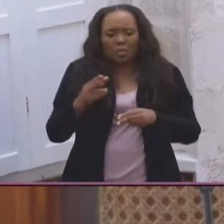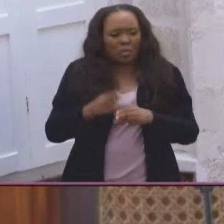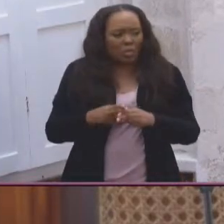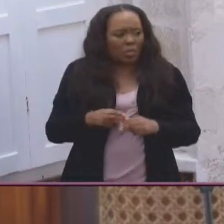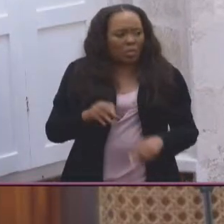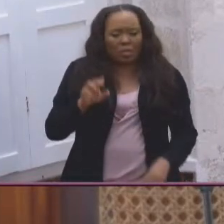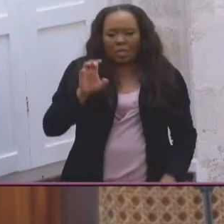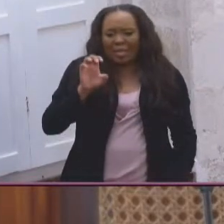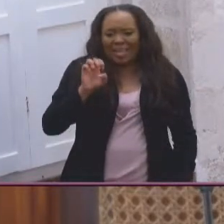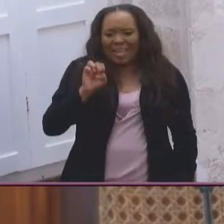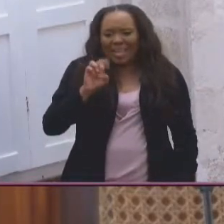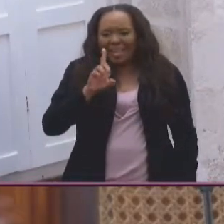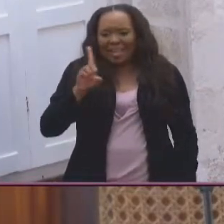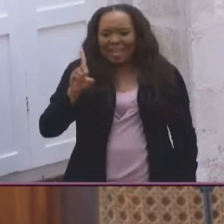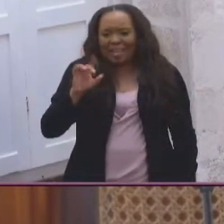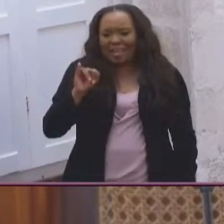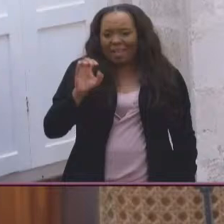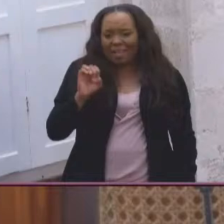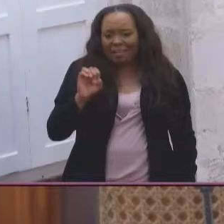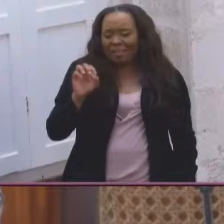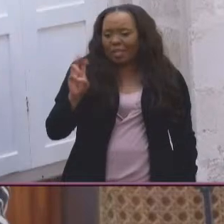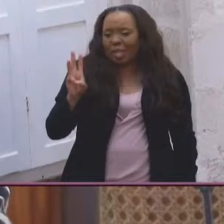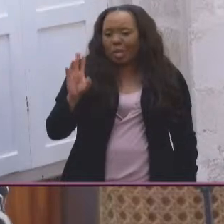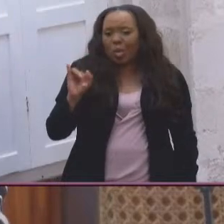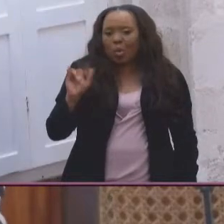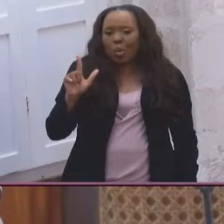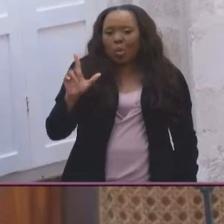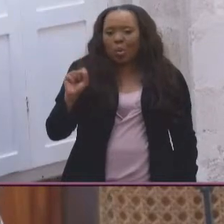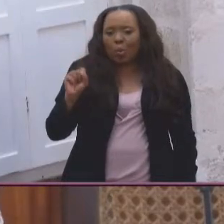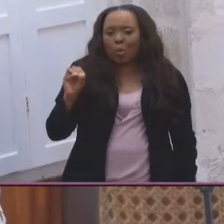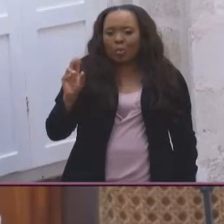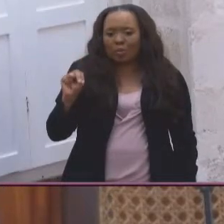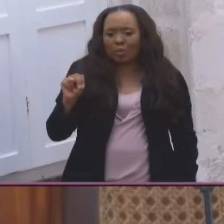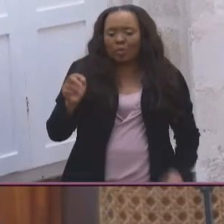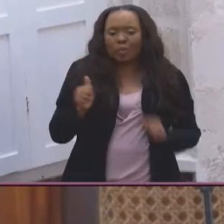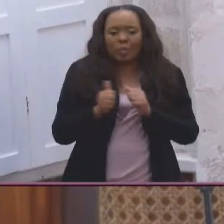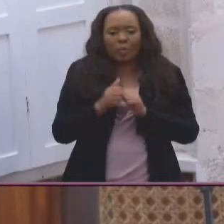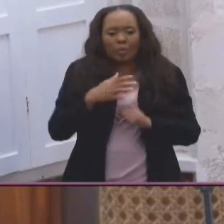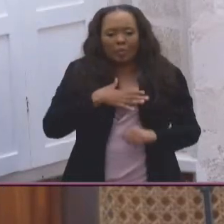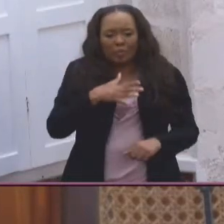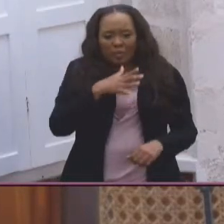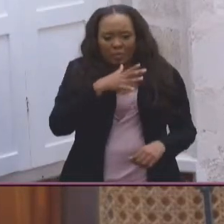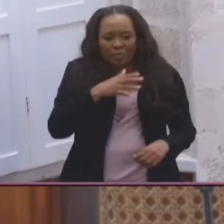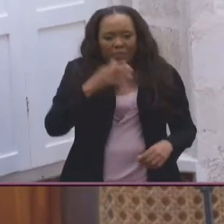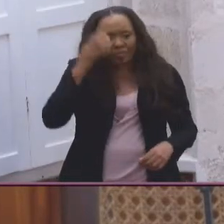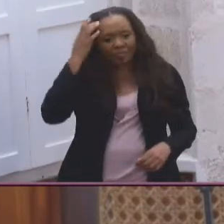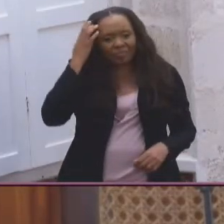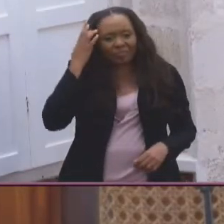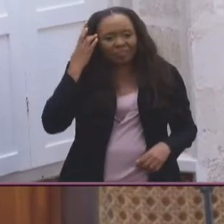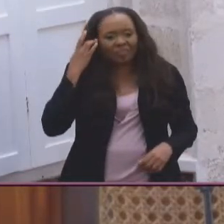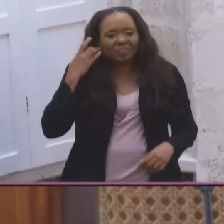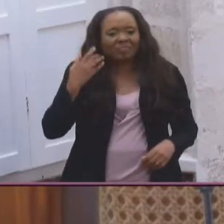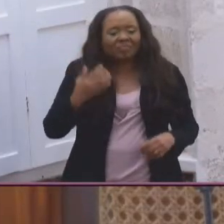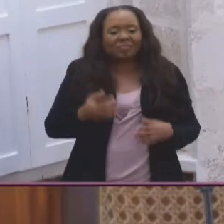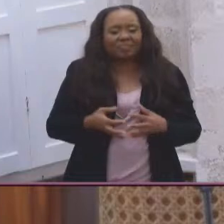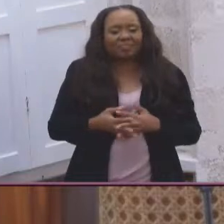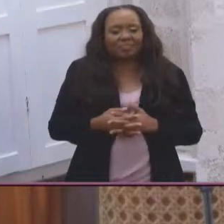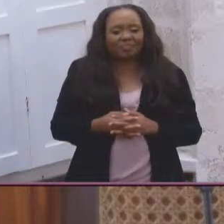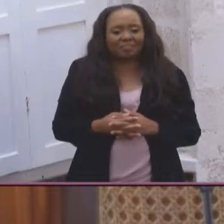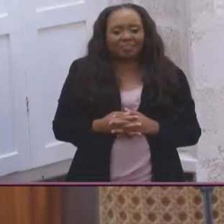here still wouldn't know where Annie Wilson was. I went to Annie Wilson with my mother. Sorry?